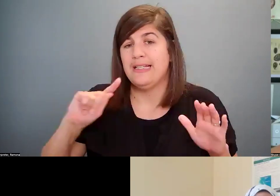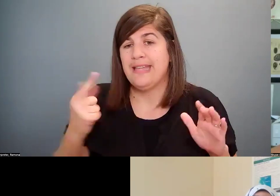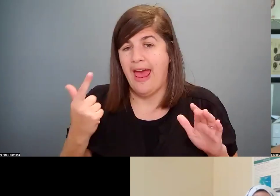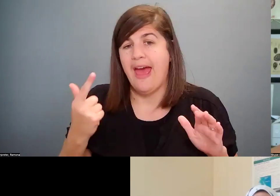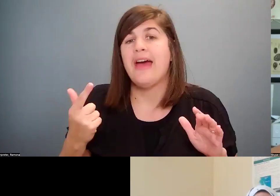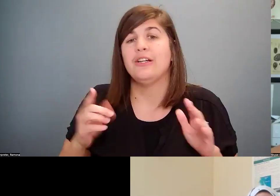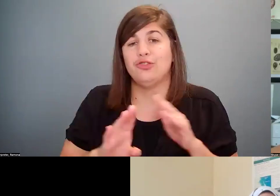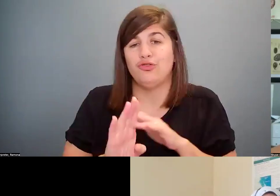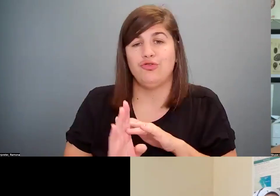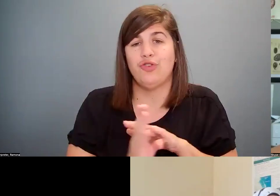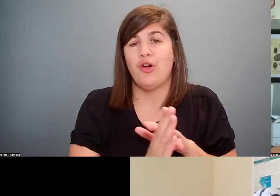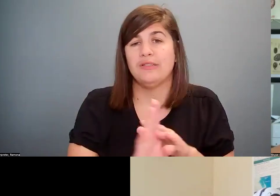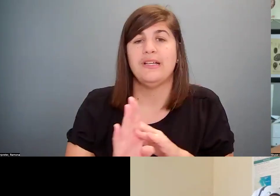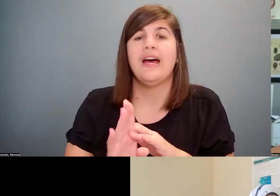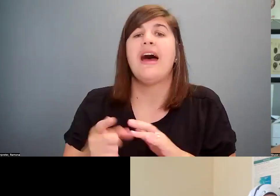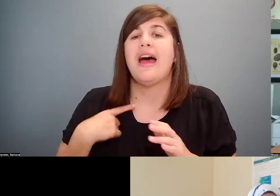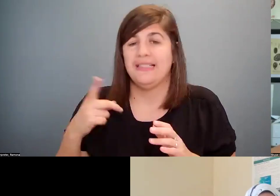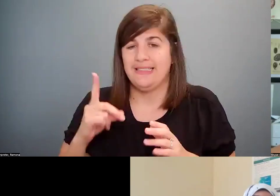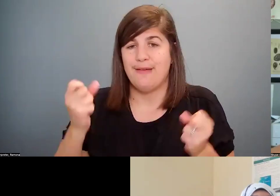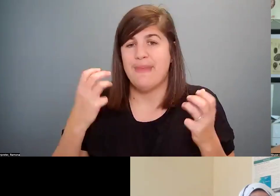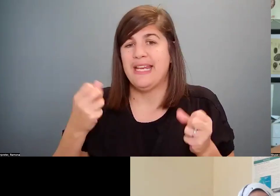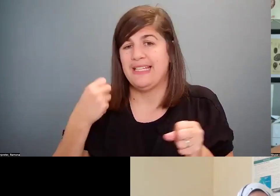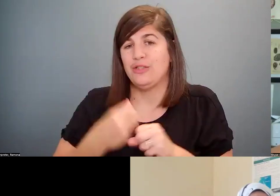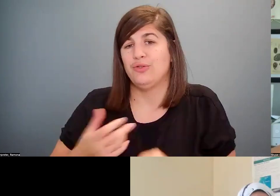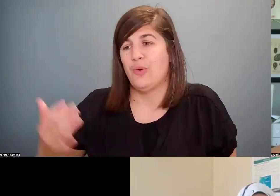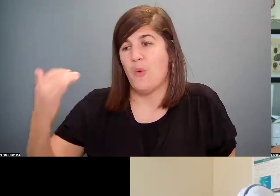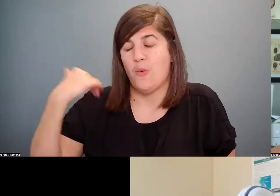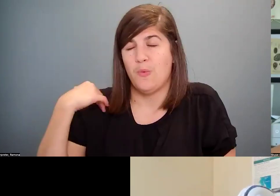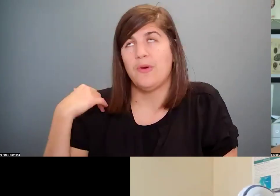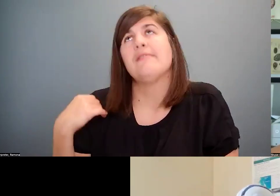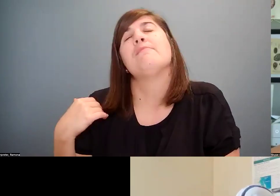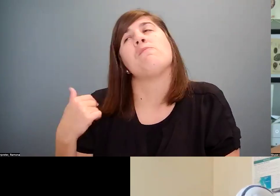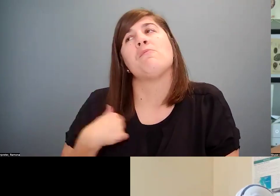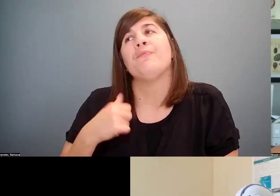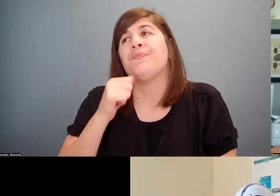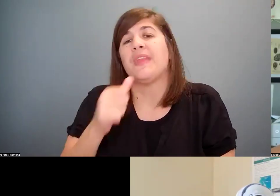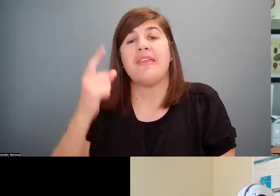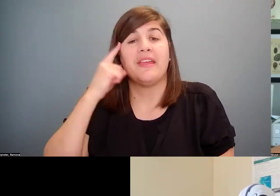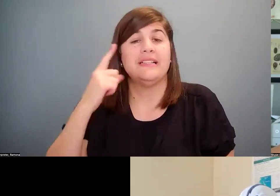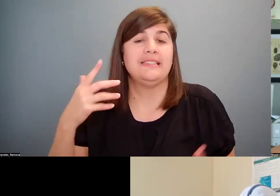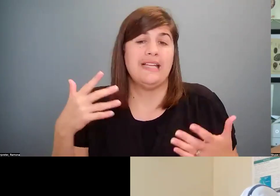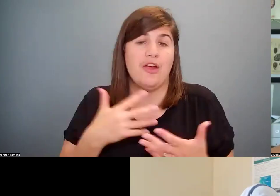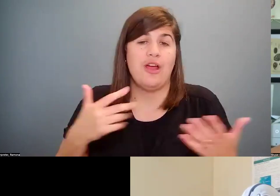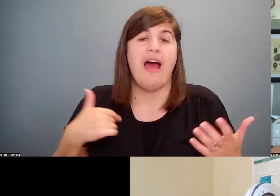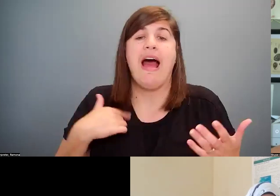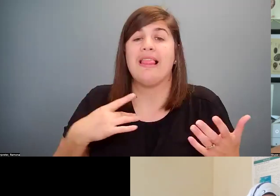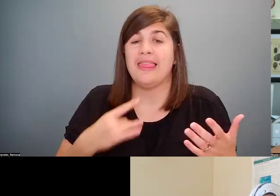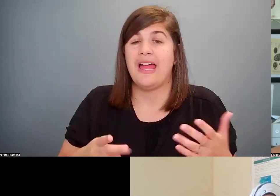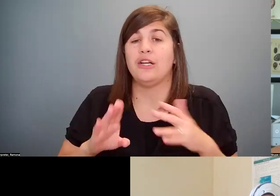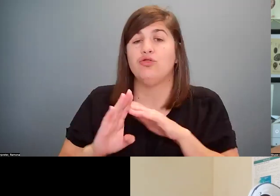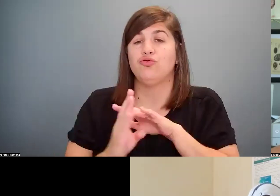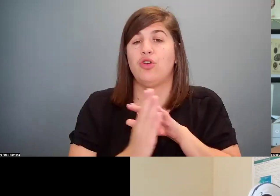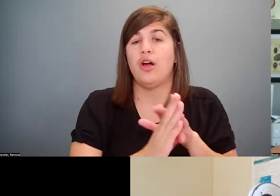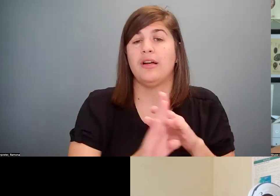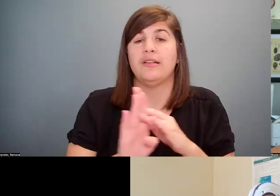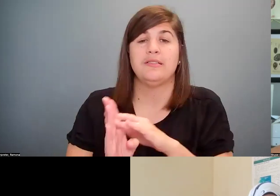Okay, so I tagged sharks many, many years ago. I did not find it scary because I really like sharks and we do it in a